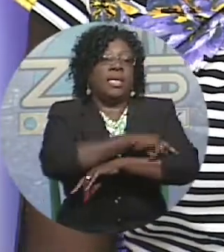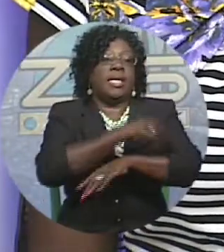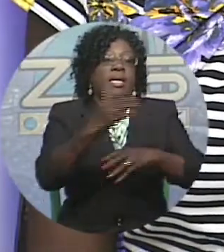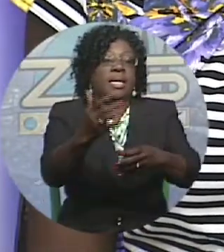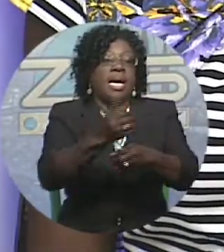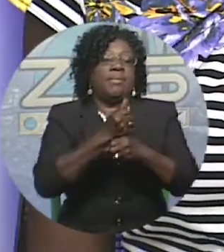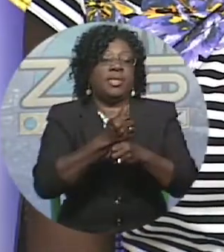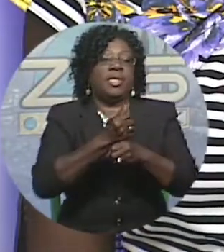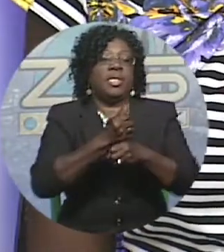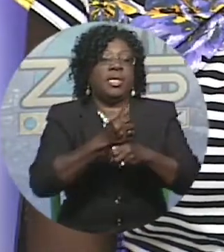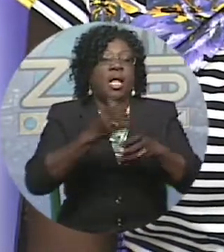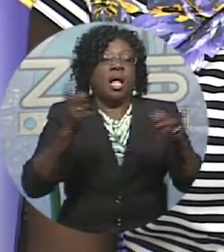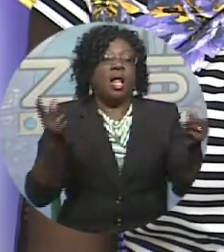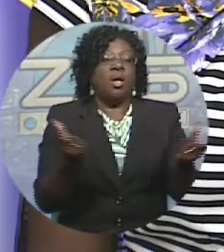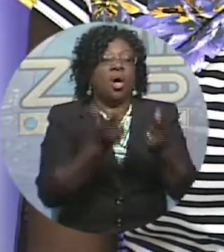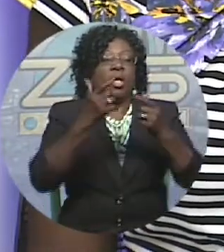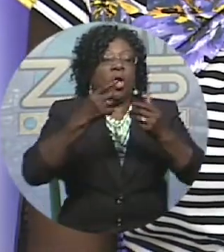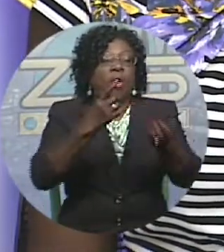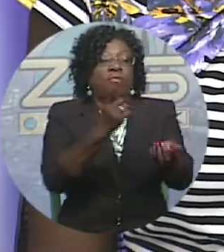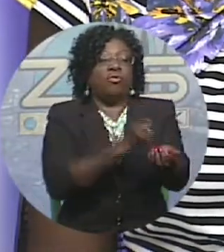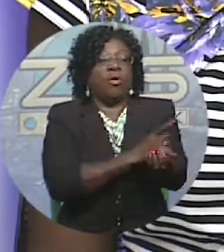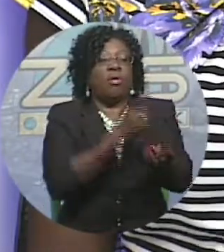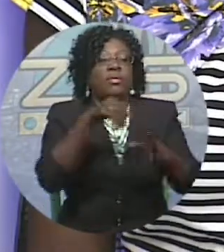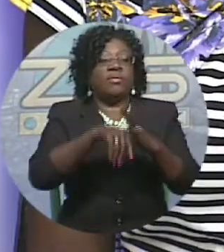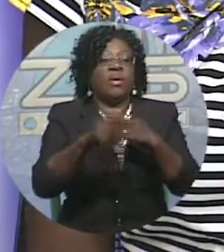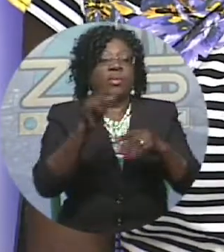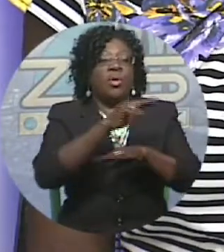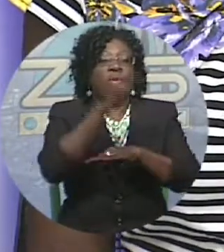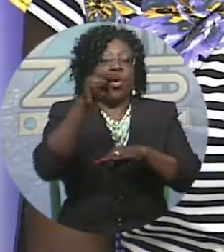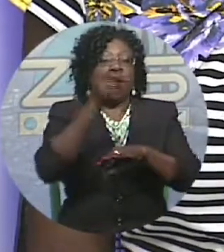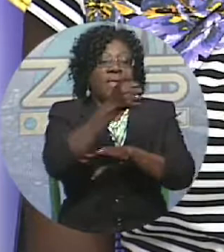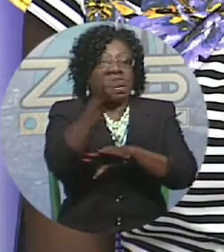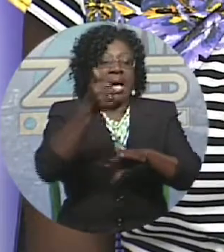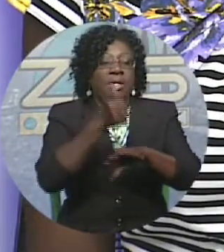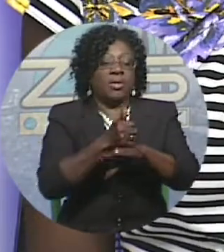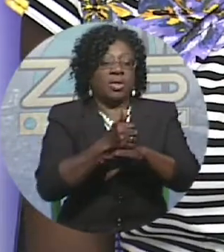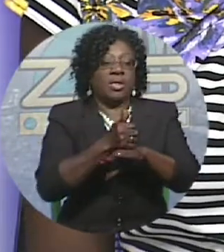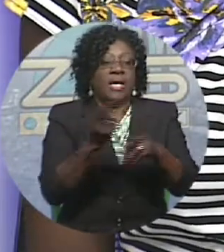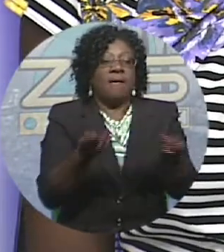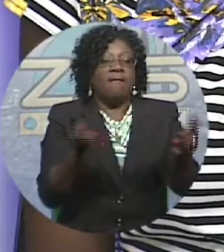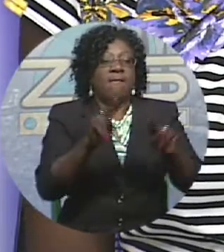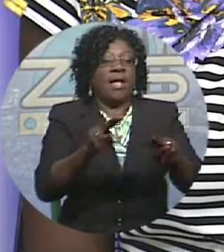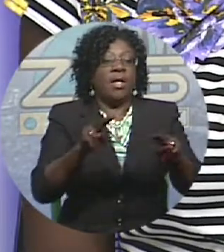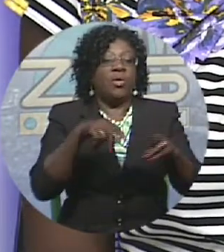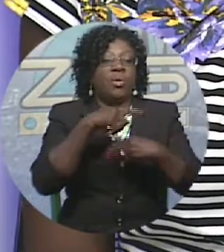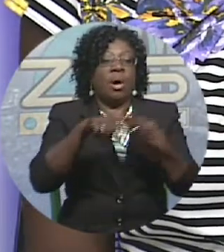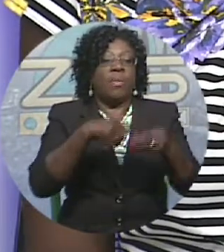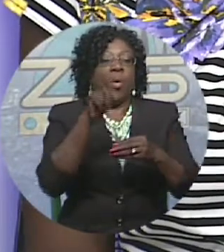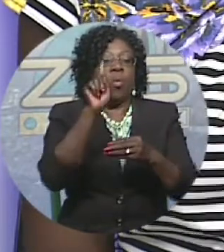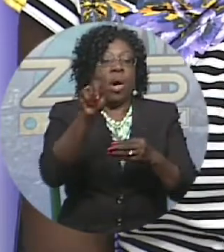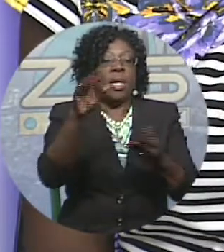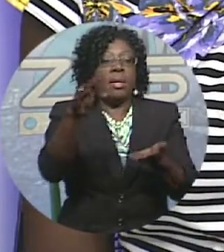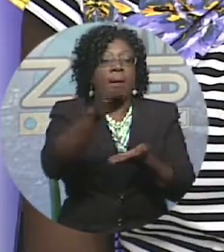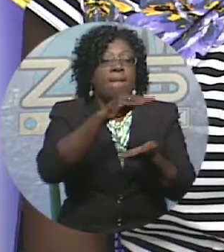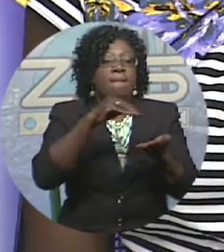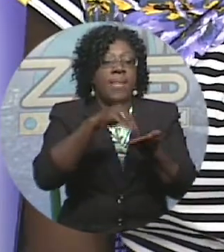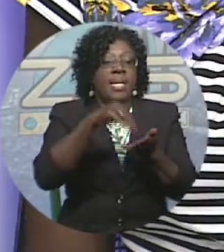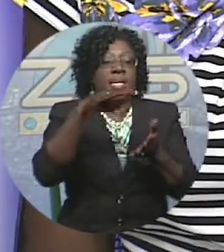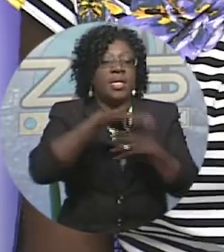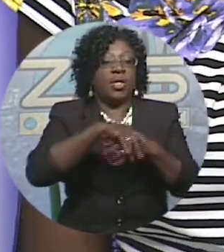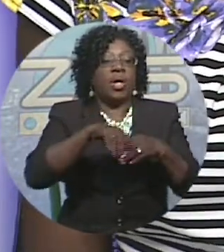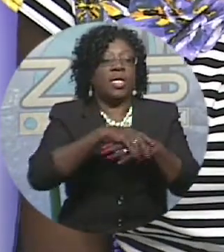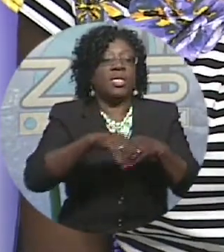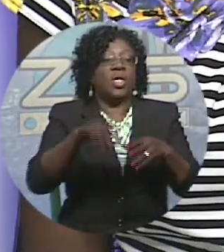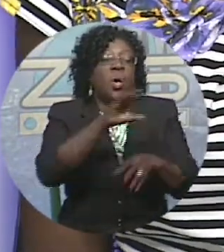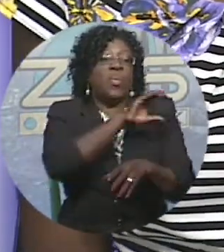drugs seized in an overnight drug bust in North Andras worth almost $1 million. Tonight, Clint Watson tells us police know the men